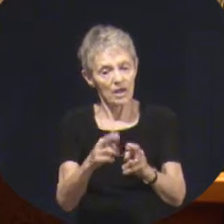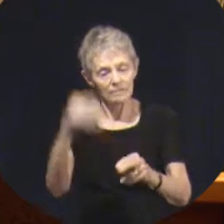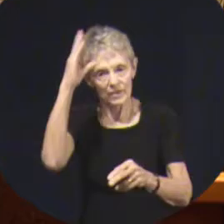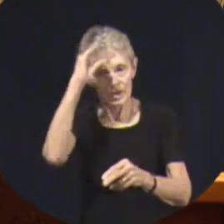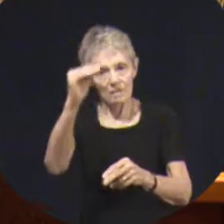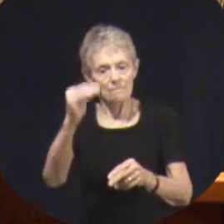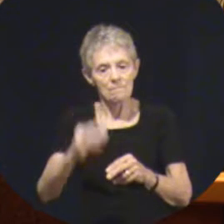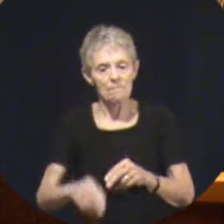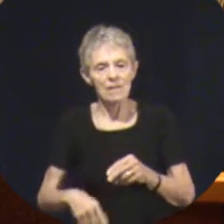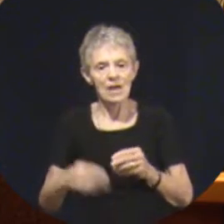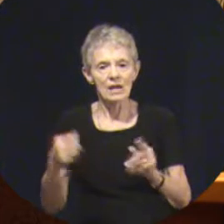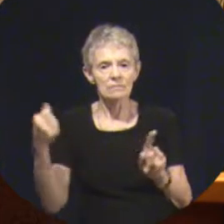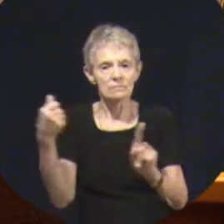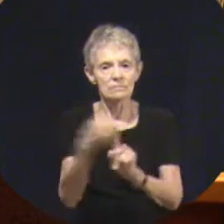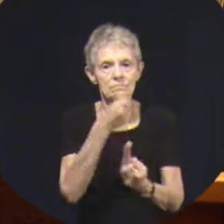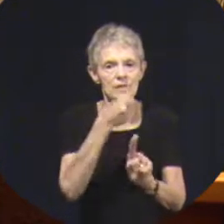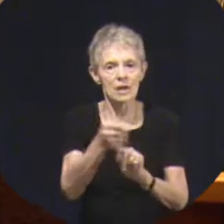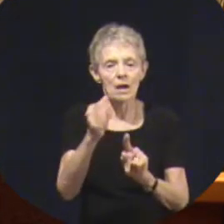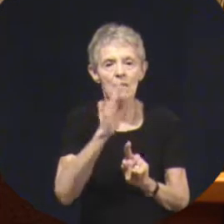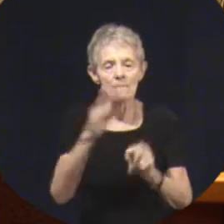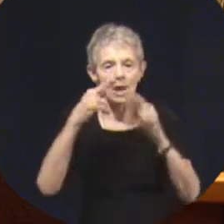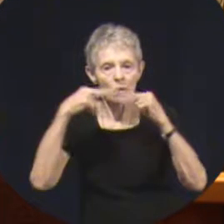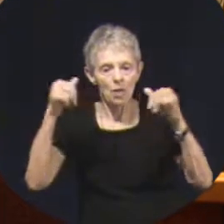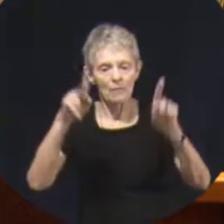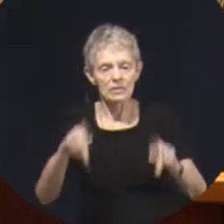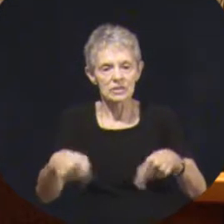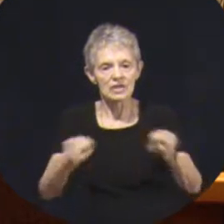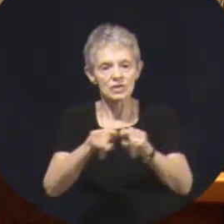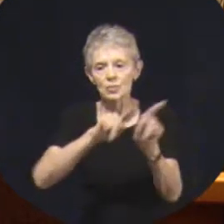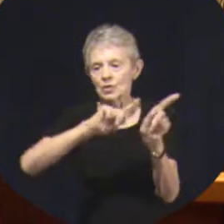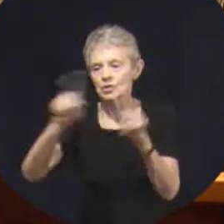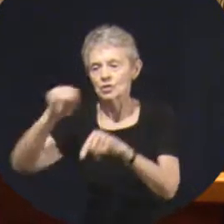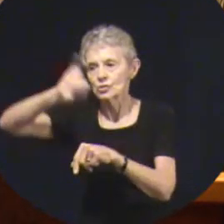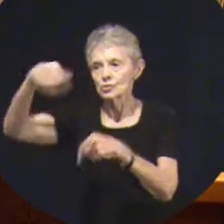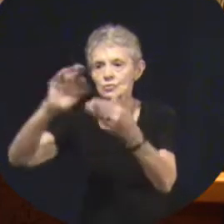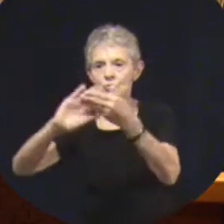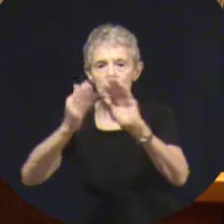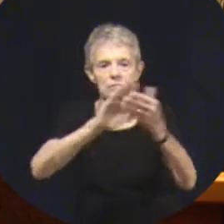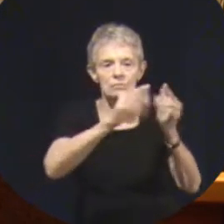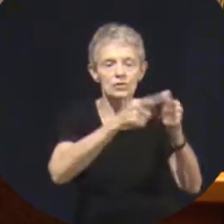fell victim to robbers as he went down from Jerusalem to Jericho.